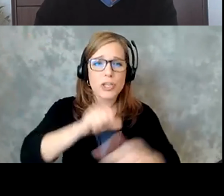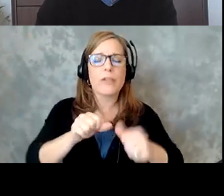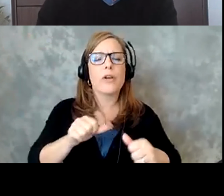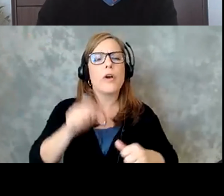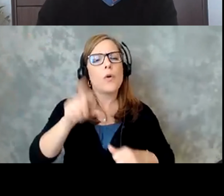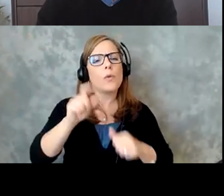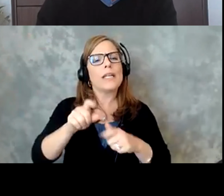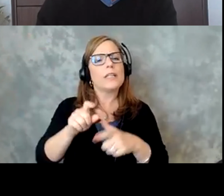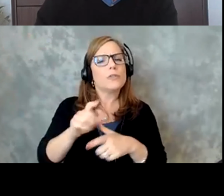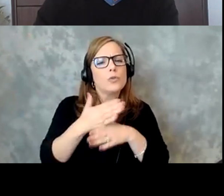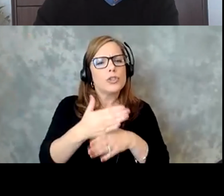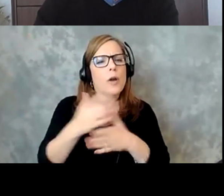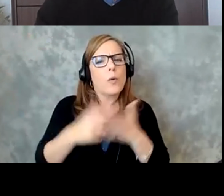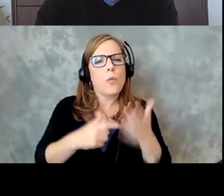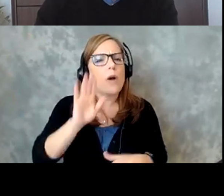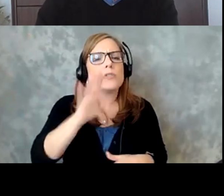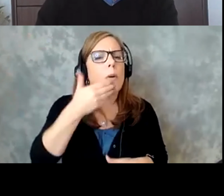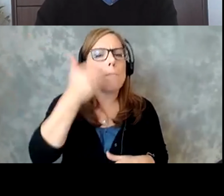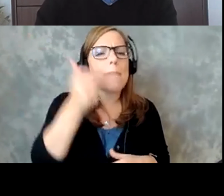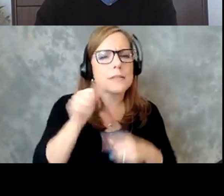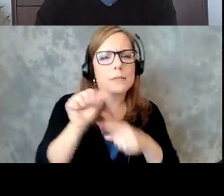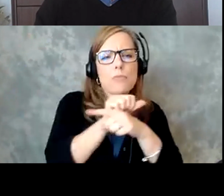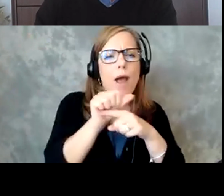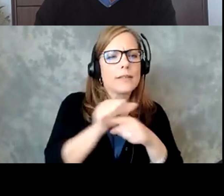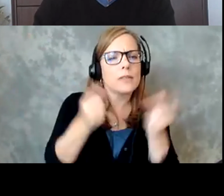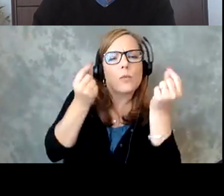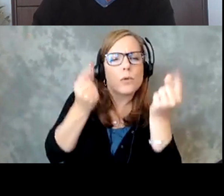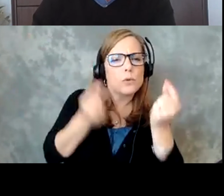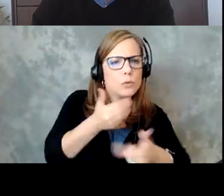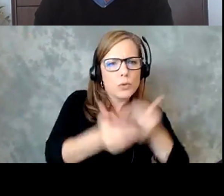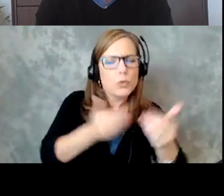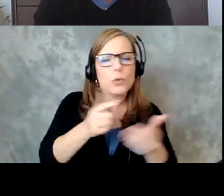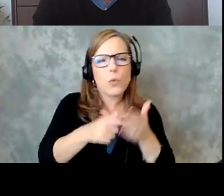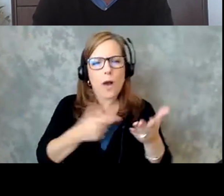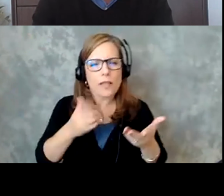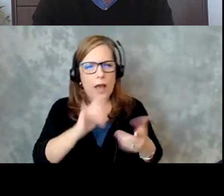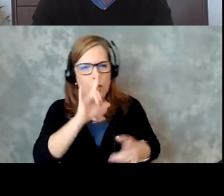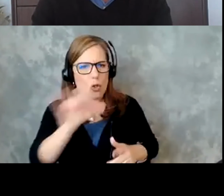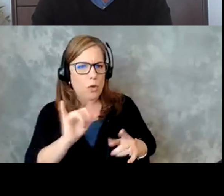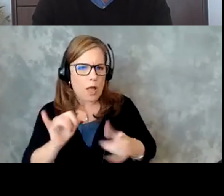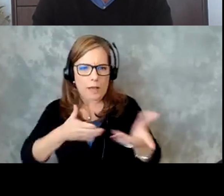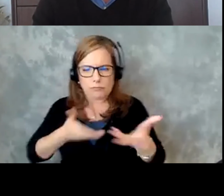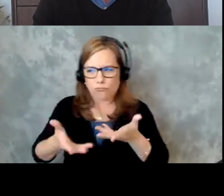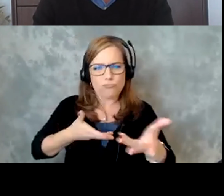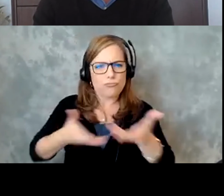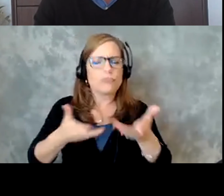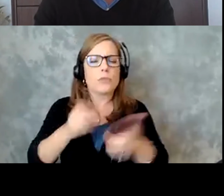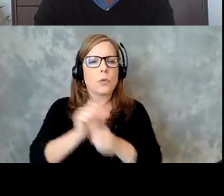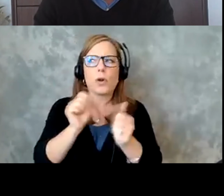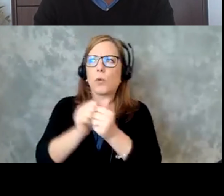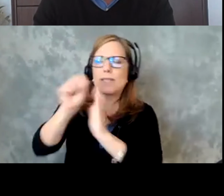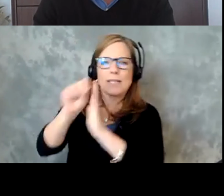what's happening on the ground level to our colleagues at the managed care health plan, and of course the state. Work together to ensure